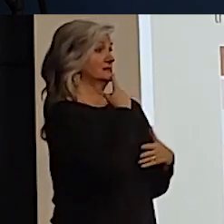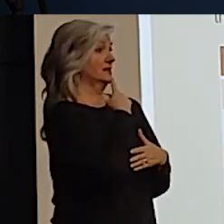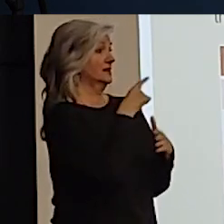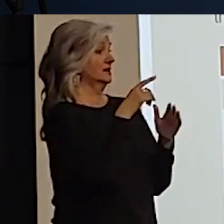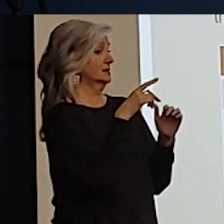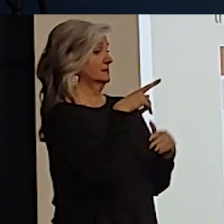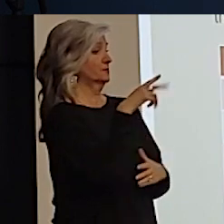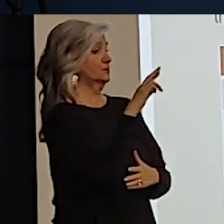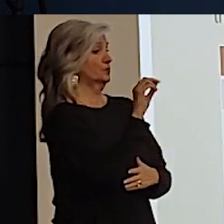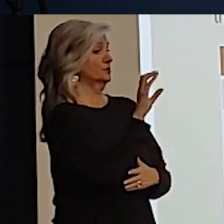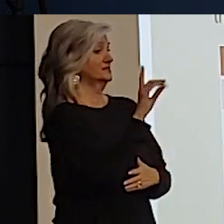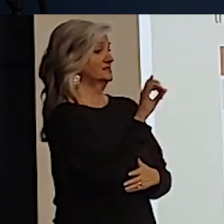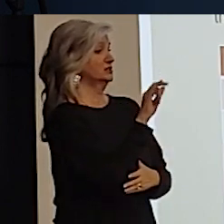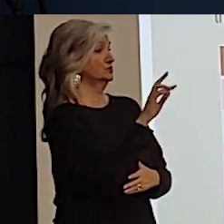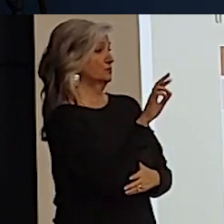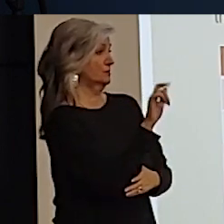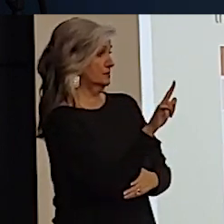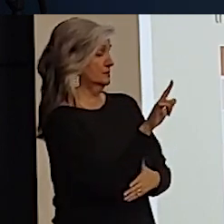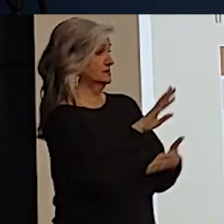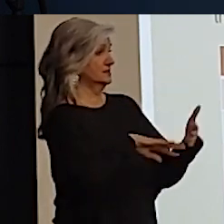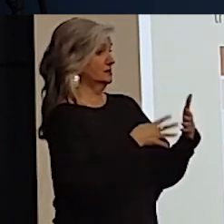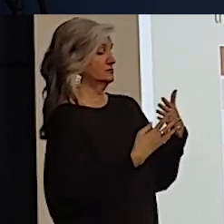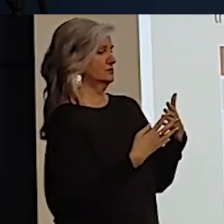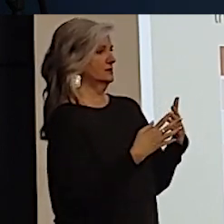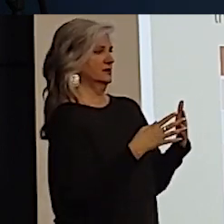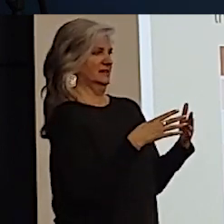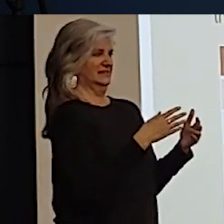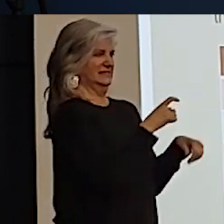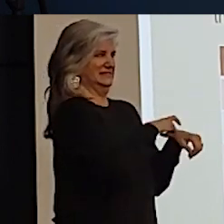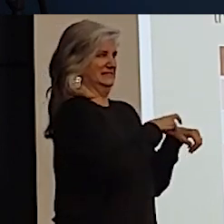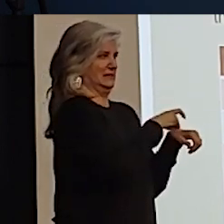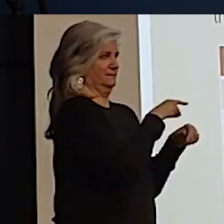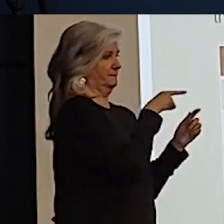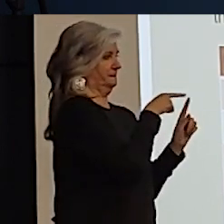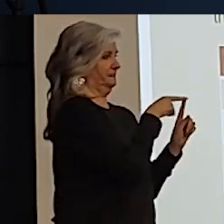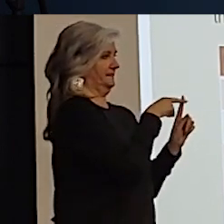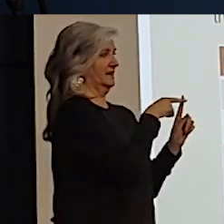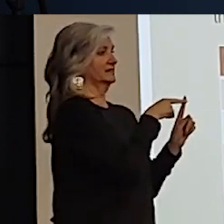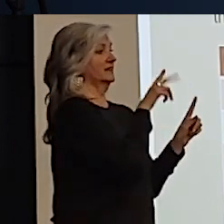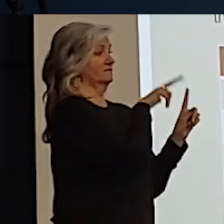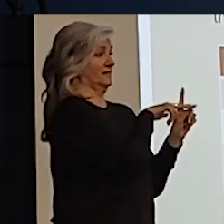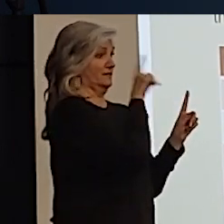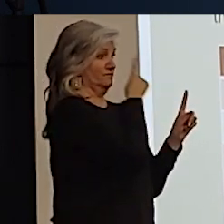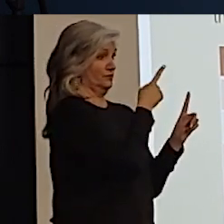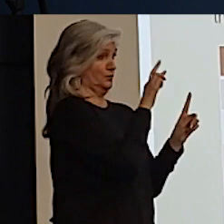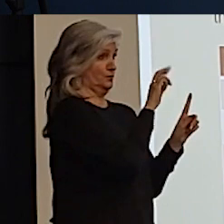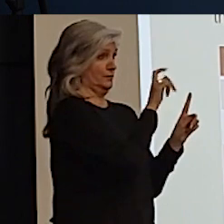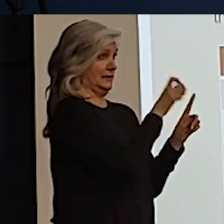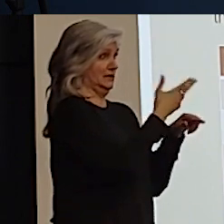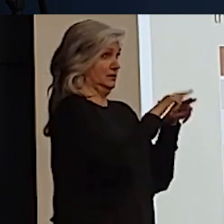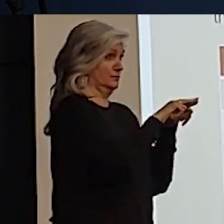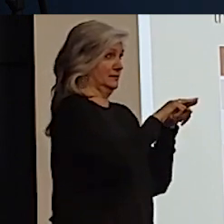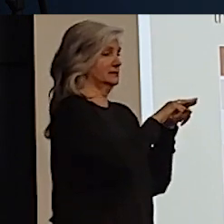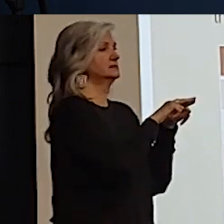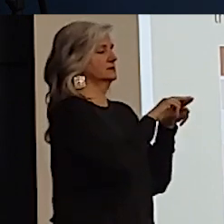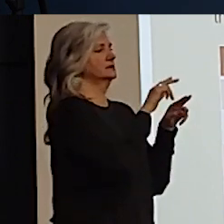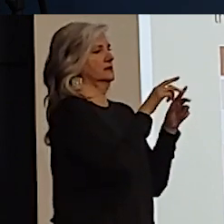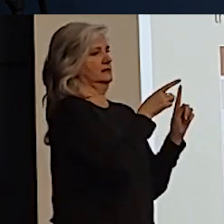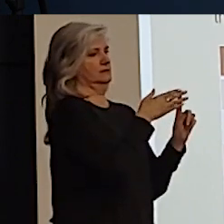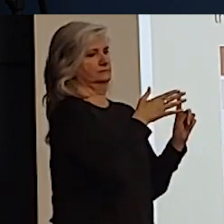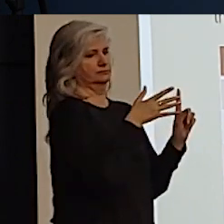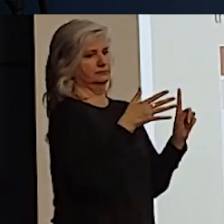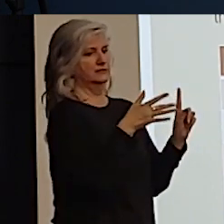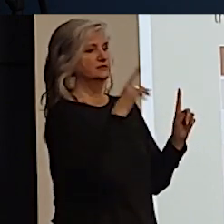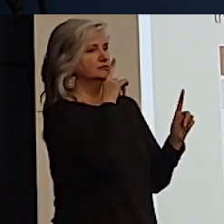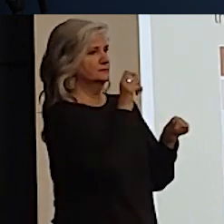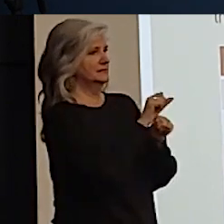procedural schedule, what we mean is how long from the time the utility files a petition for a rate increase is that rate increase